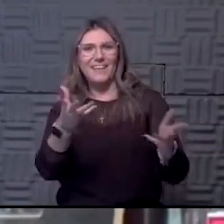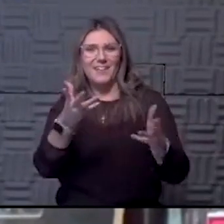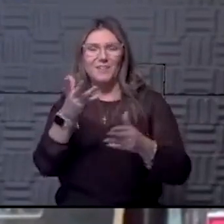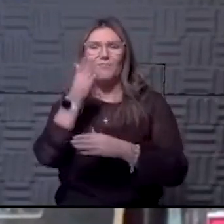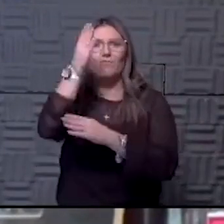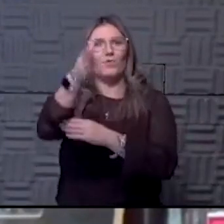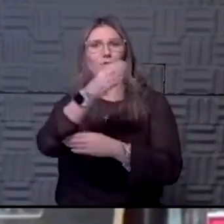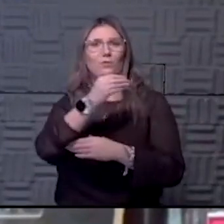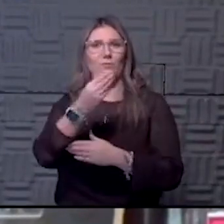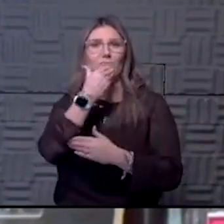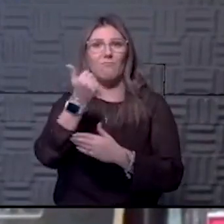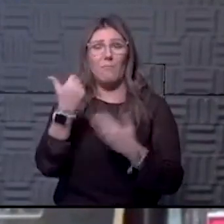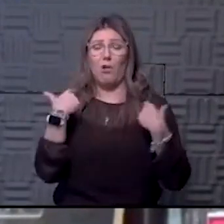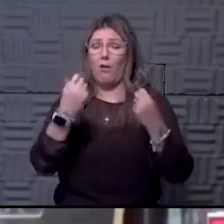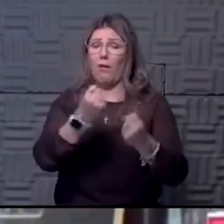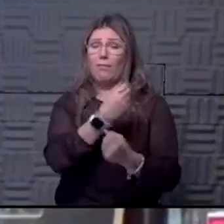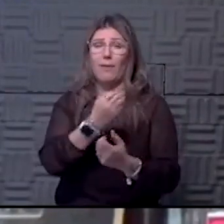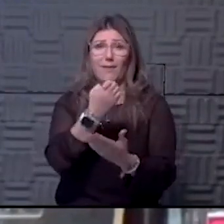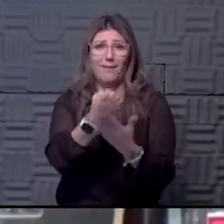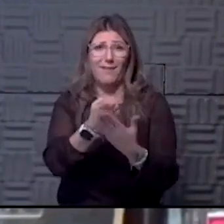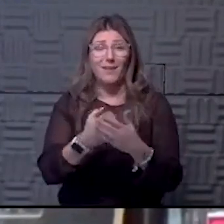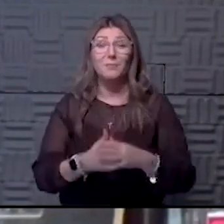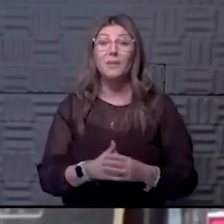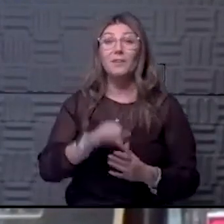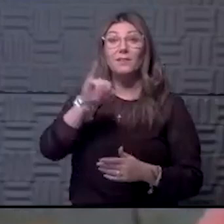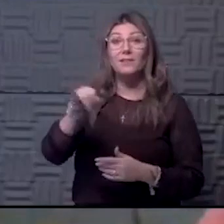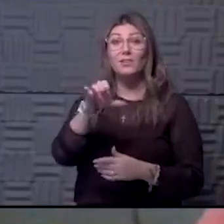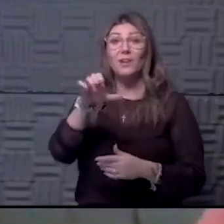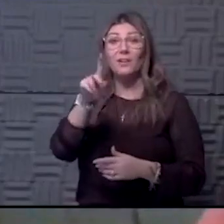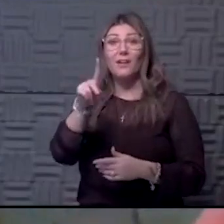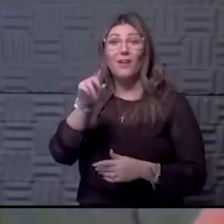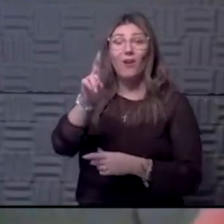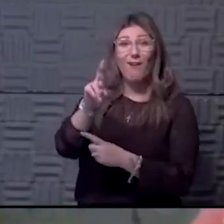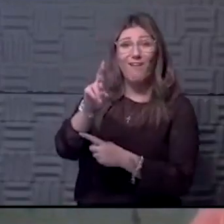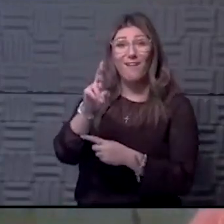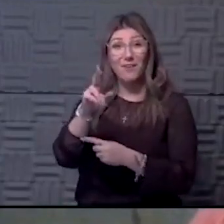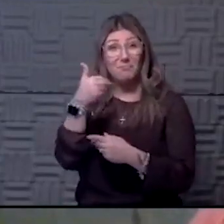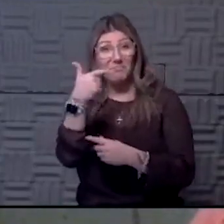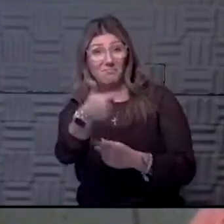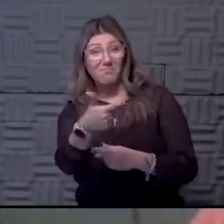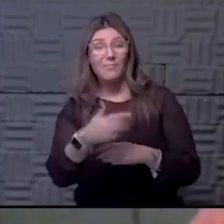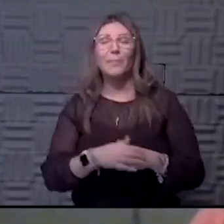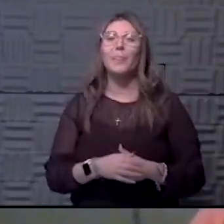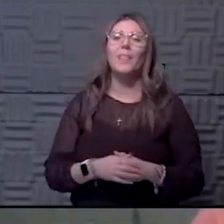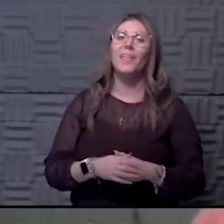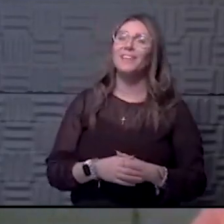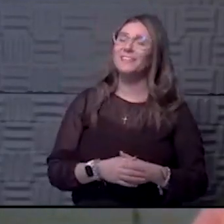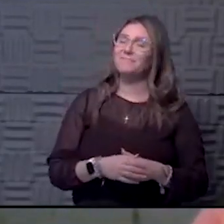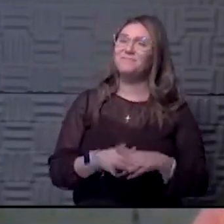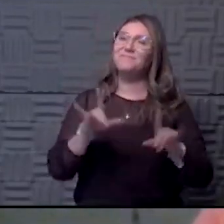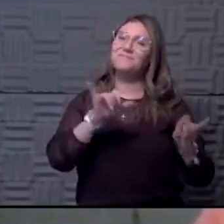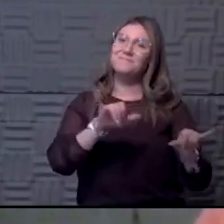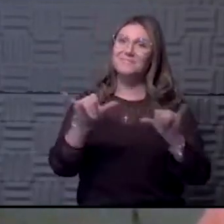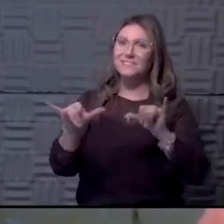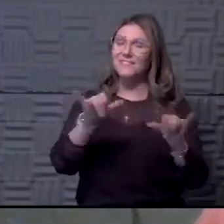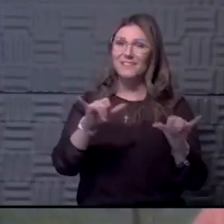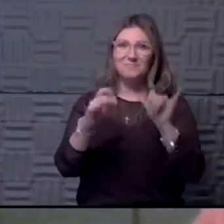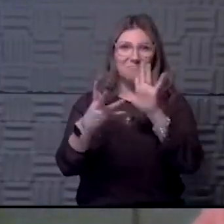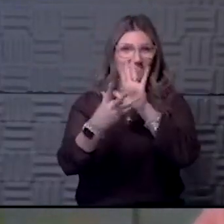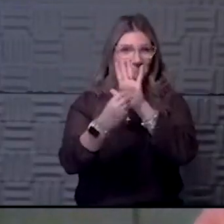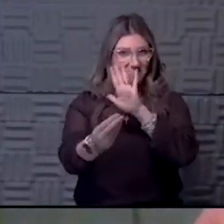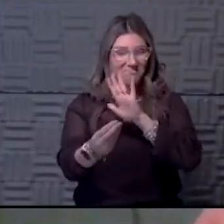better life. Absolutely. JKR, Jessica Kalender-Rich. Yeah, and I will echo more vaccines and more